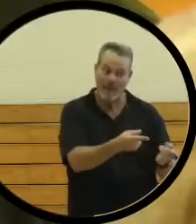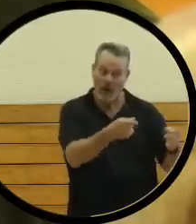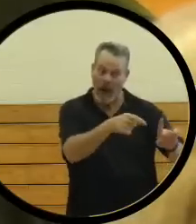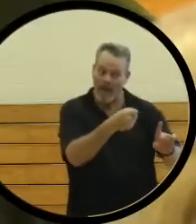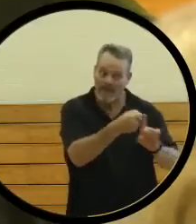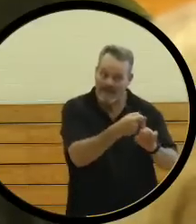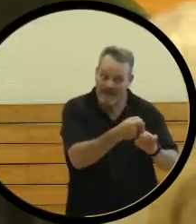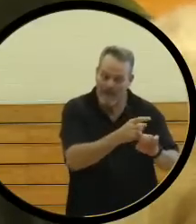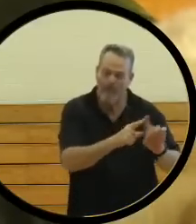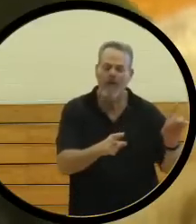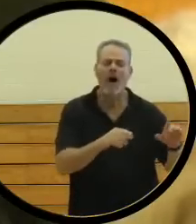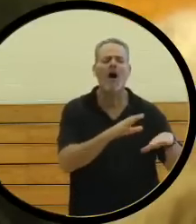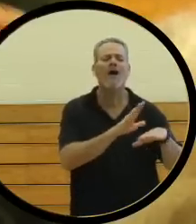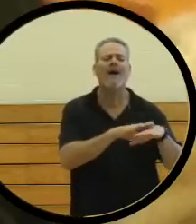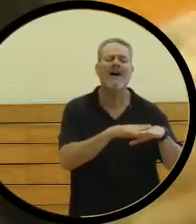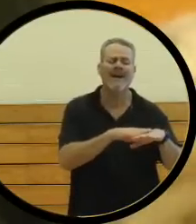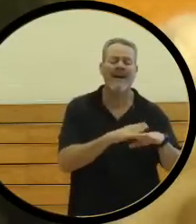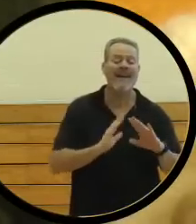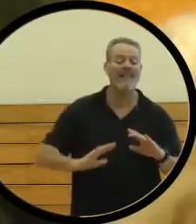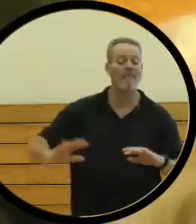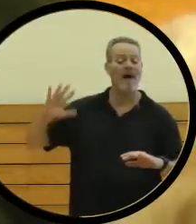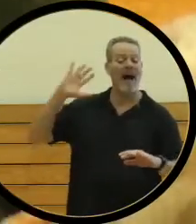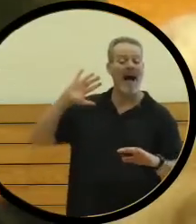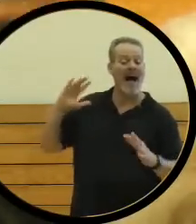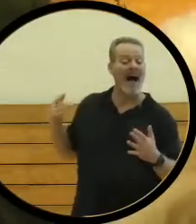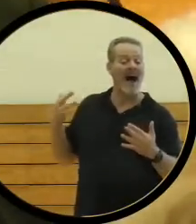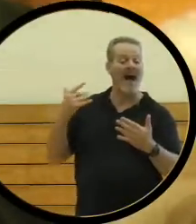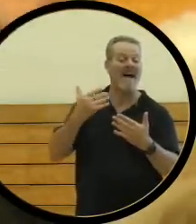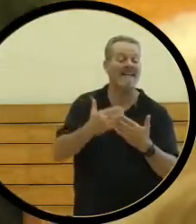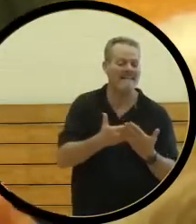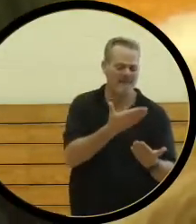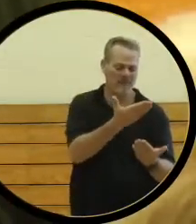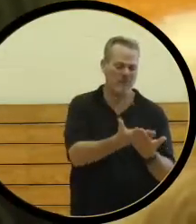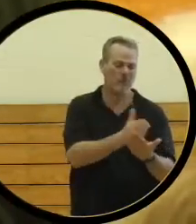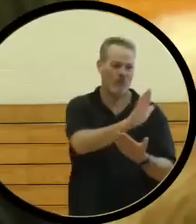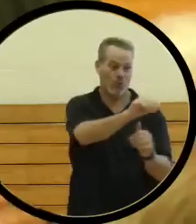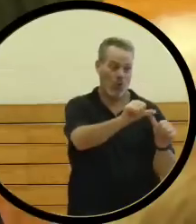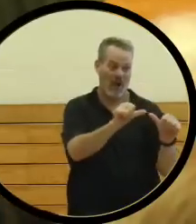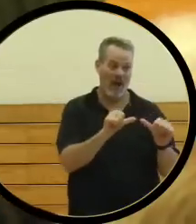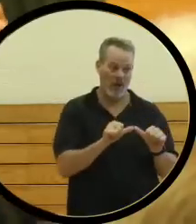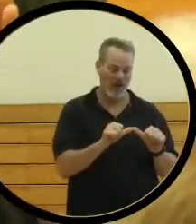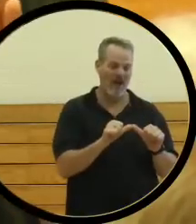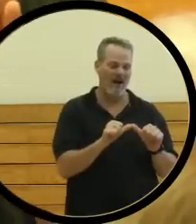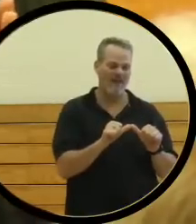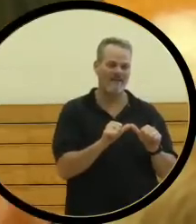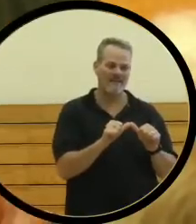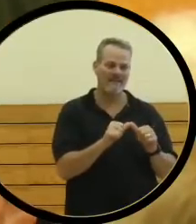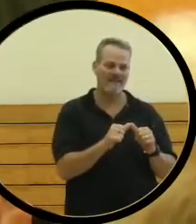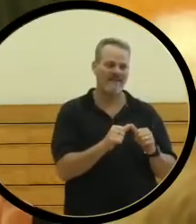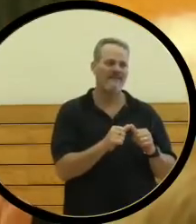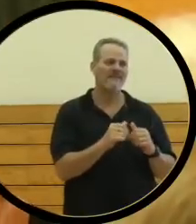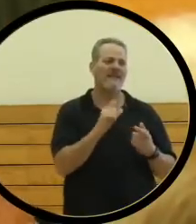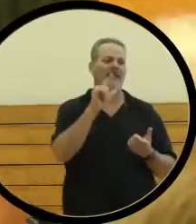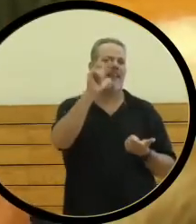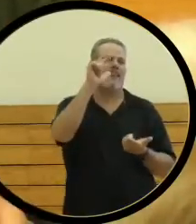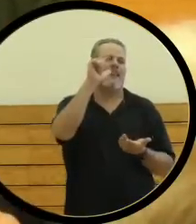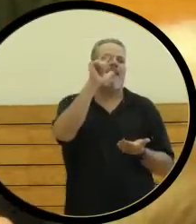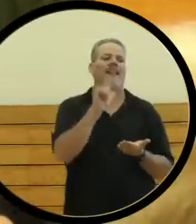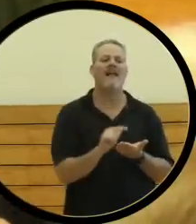your area, but I'm saying that in the past it shows that your area has had